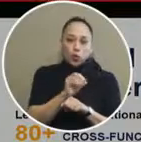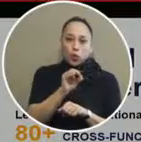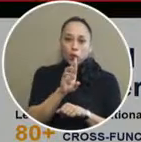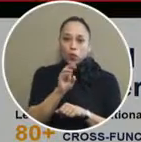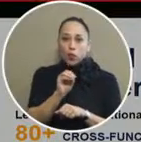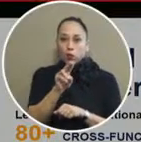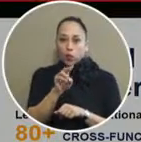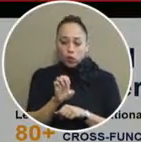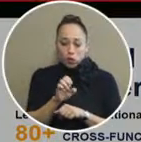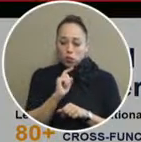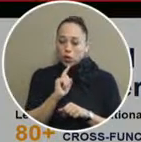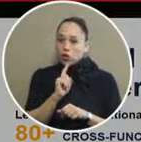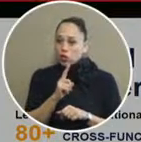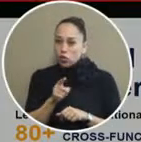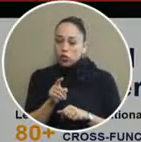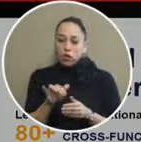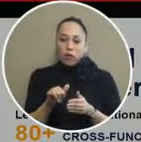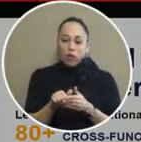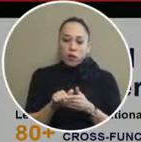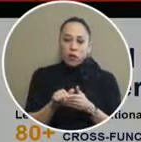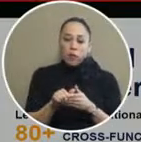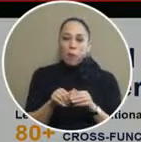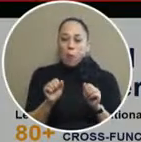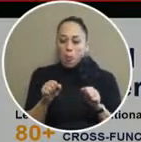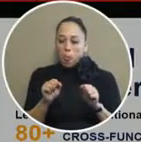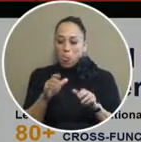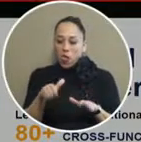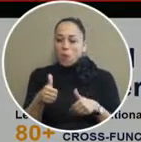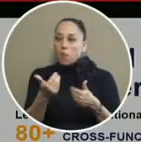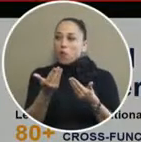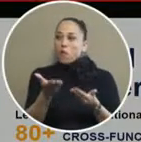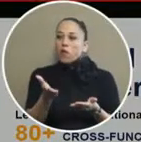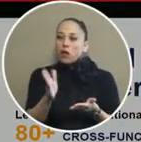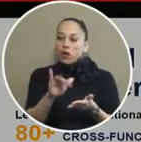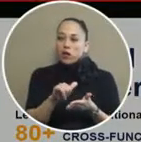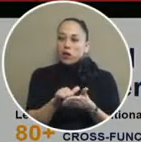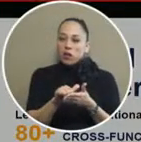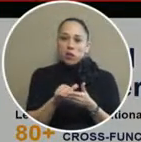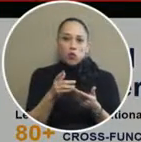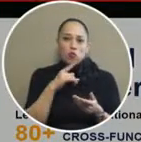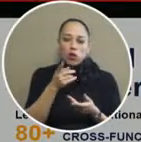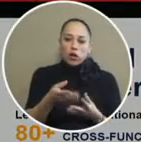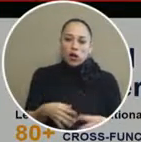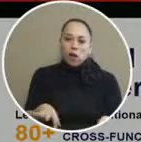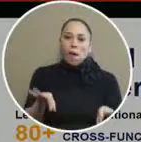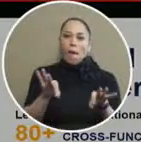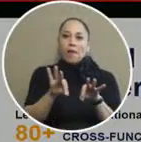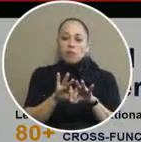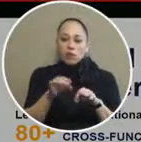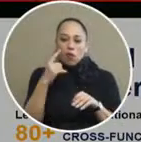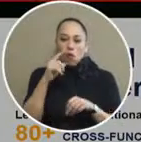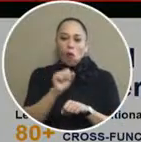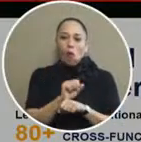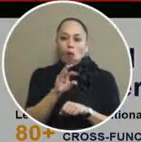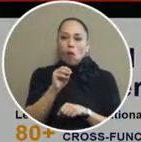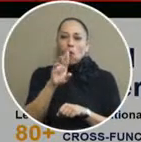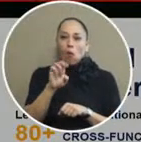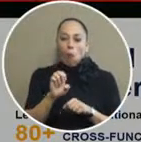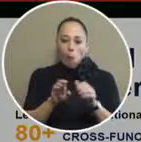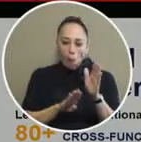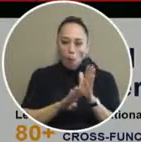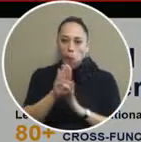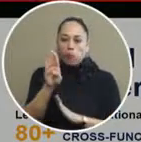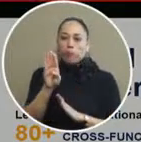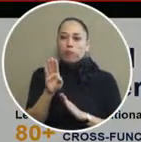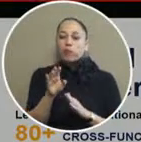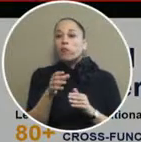And so ensuring that there's continuity with that and being able to provide that has been critical in terms of workforce development. A quick spotlight that I'll